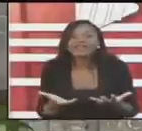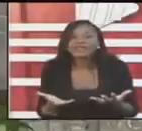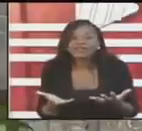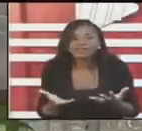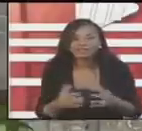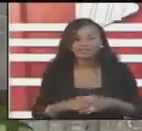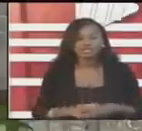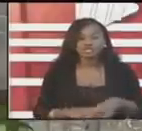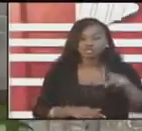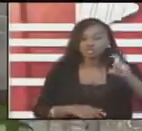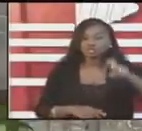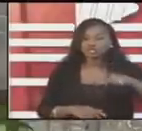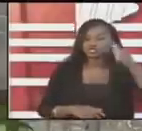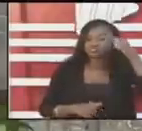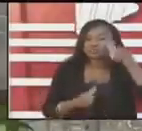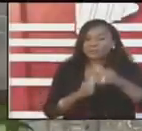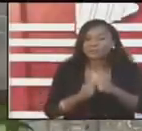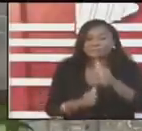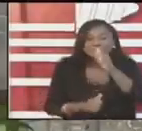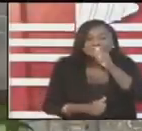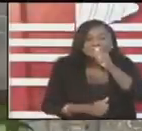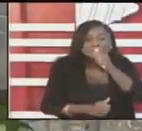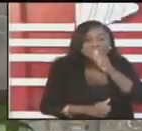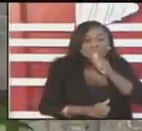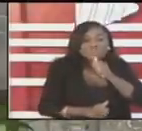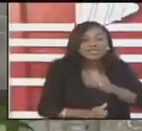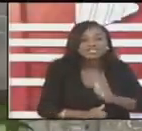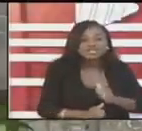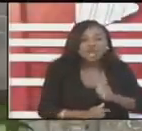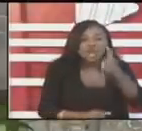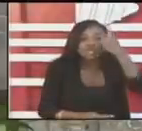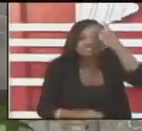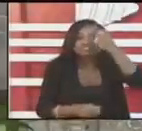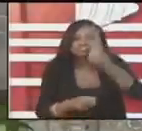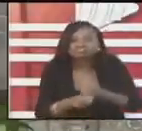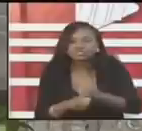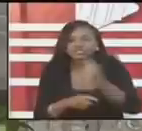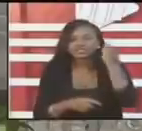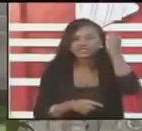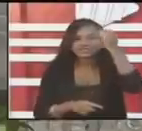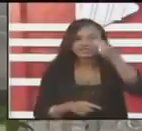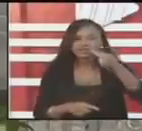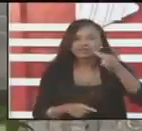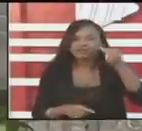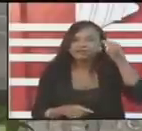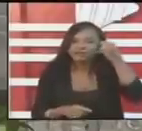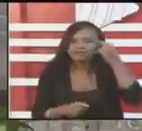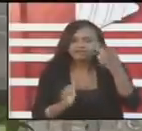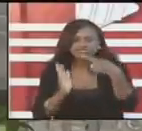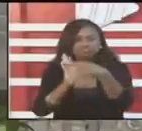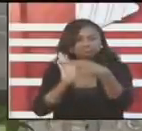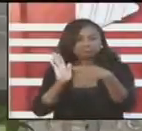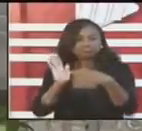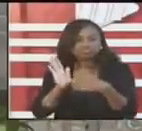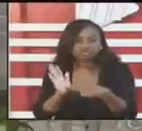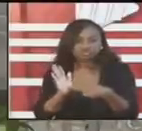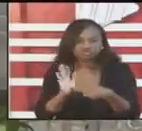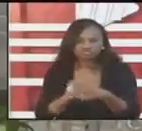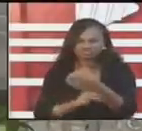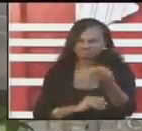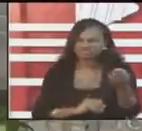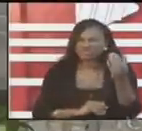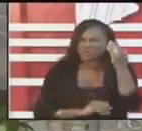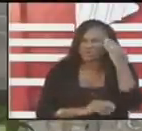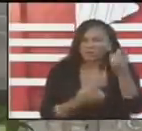a reminder that we need to be patient and trust the systems put in place by our public health officials. We know many of you